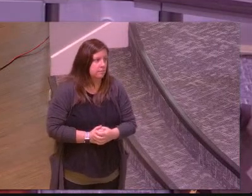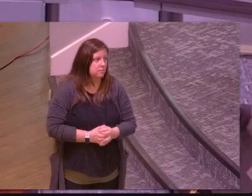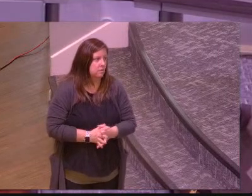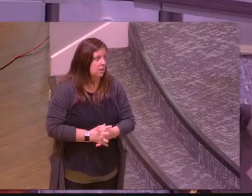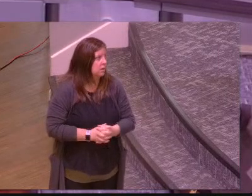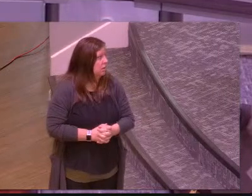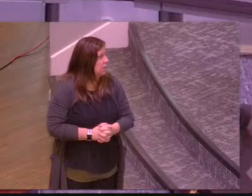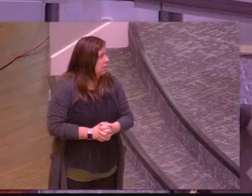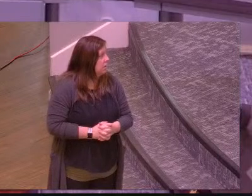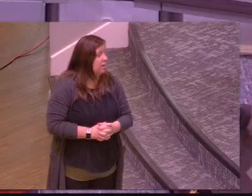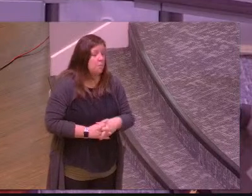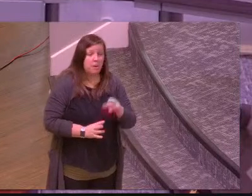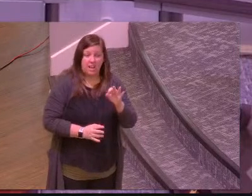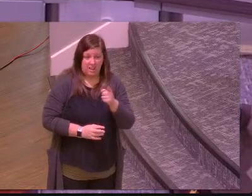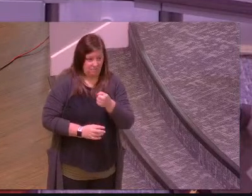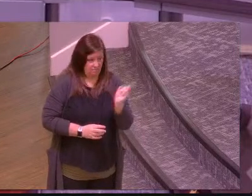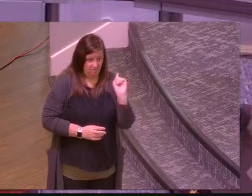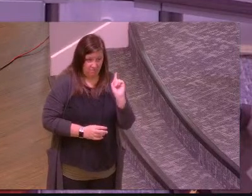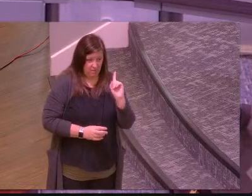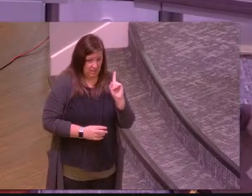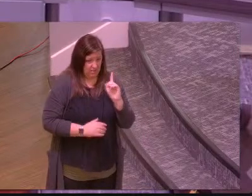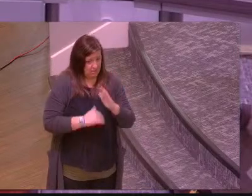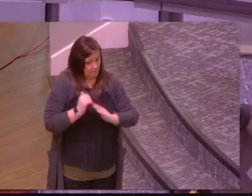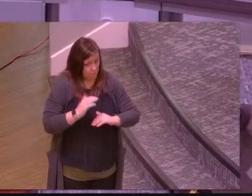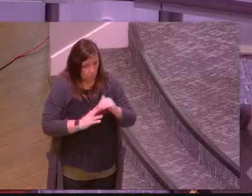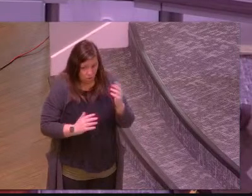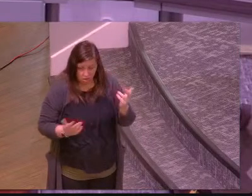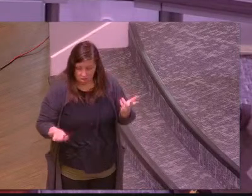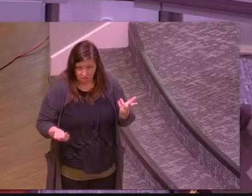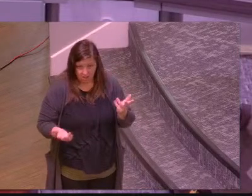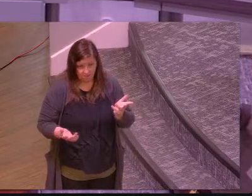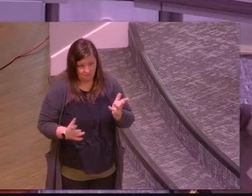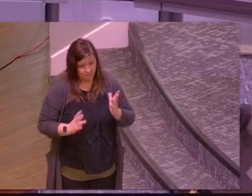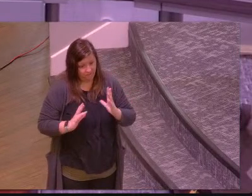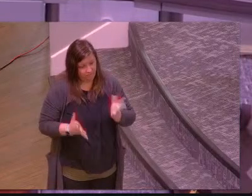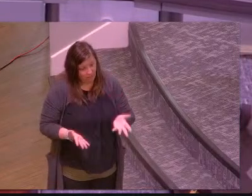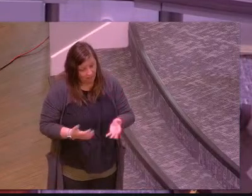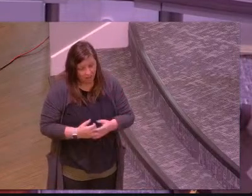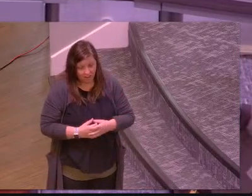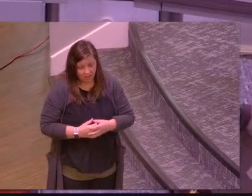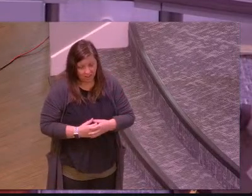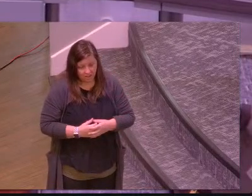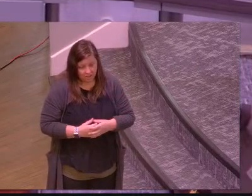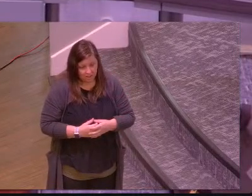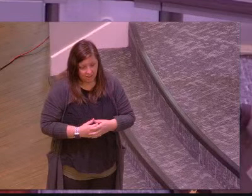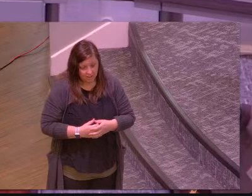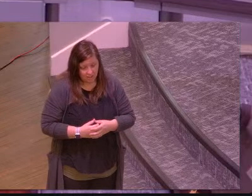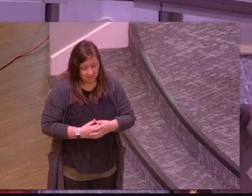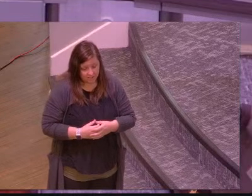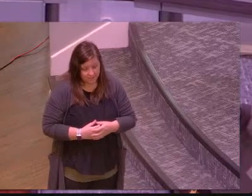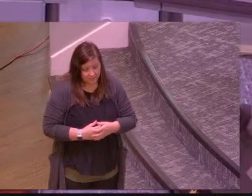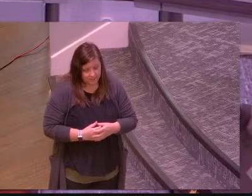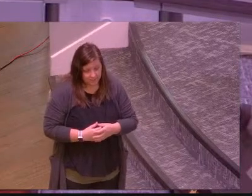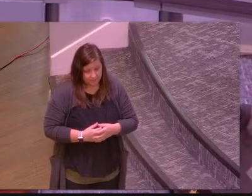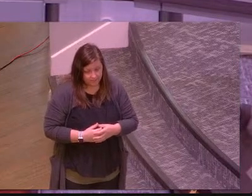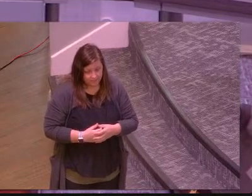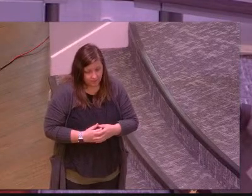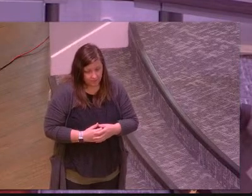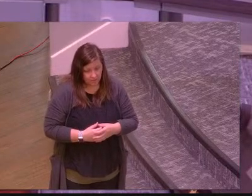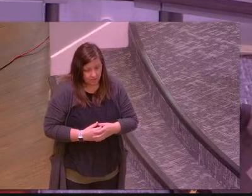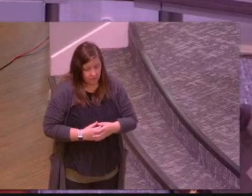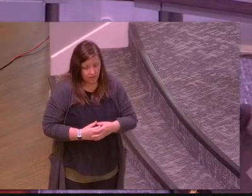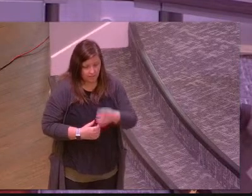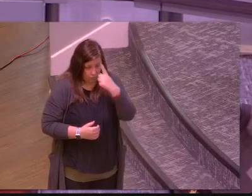And if everybody else is comfortable, that's fine. Like I said, this is me coming outside of my comfort zone and into a place